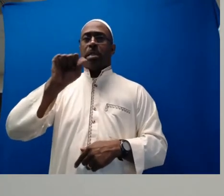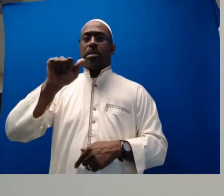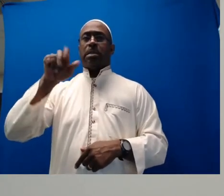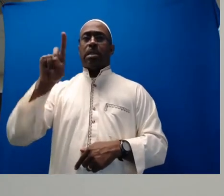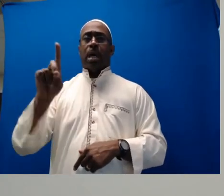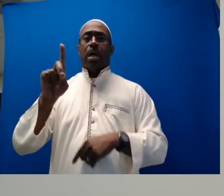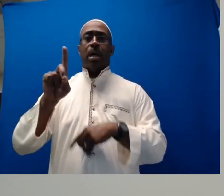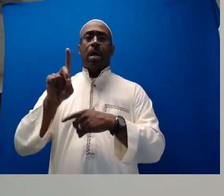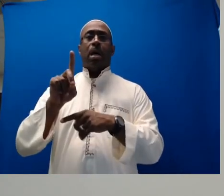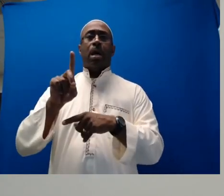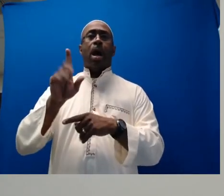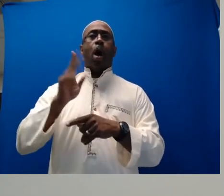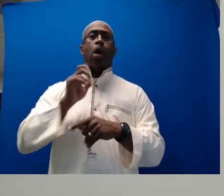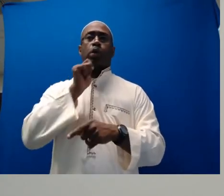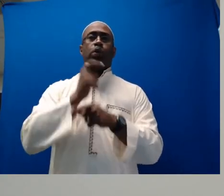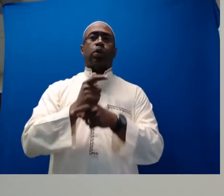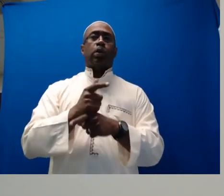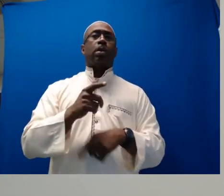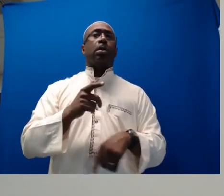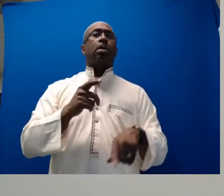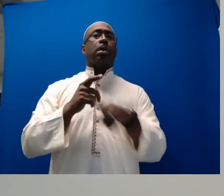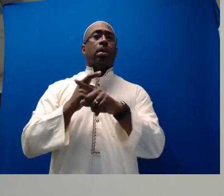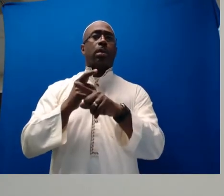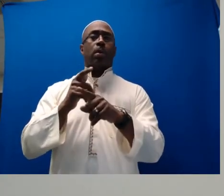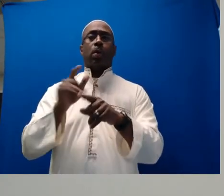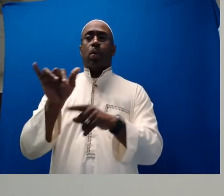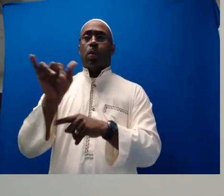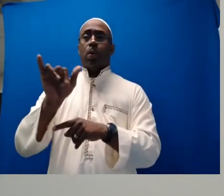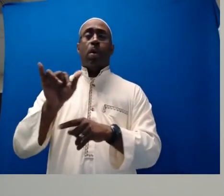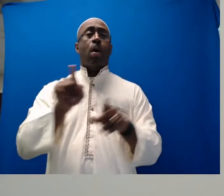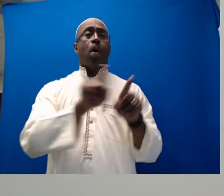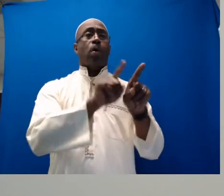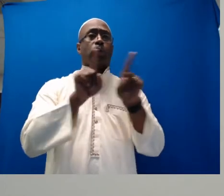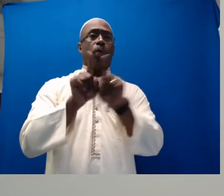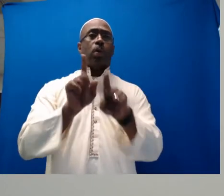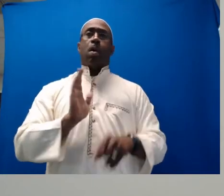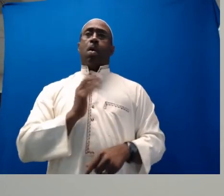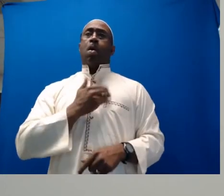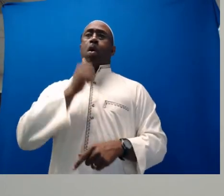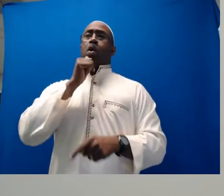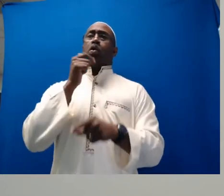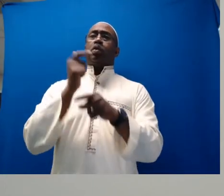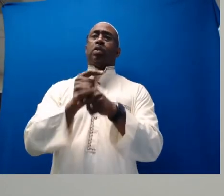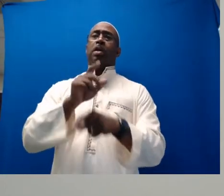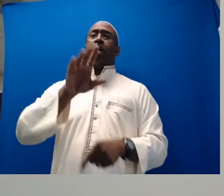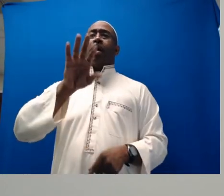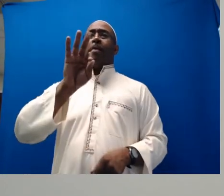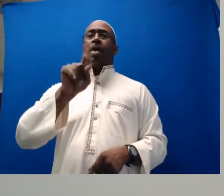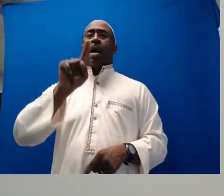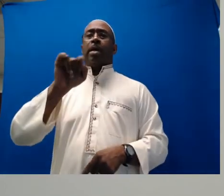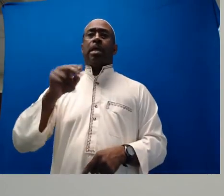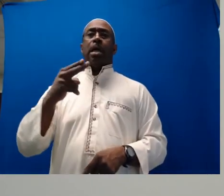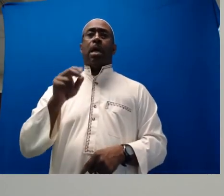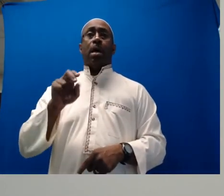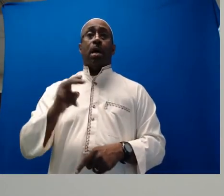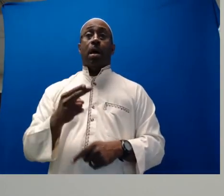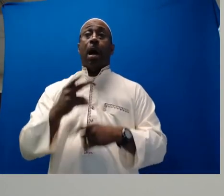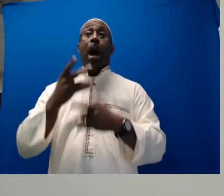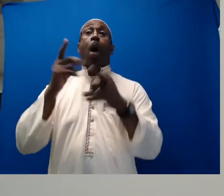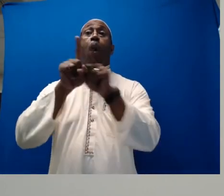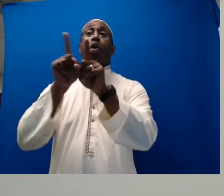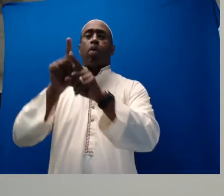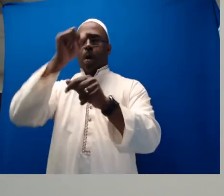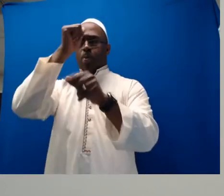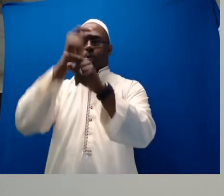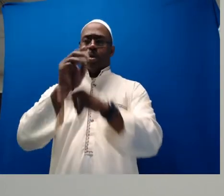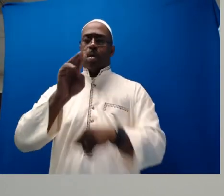the father of our dear sister Dr. Rafia Aftab, as well as our sister Fatih Chowdhury, the mother of our